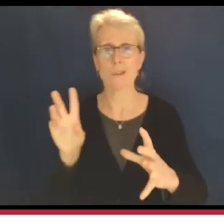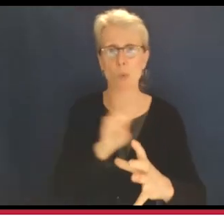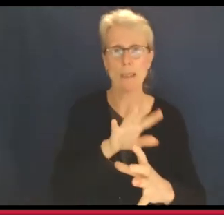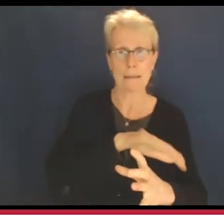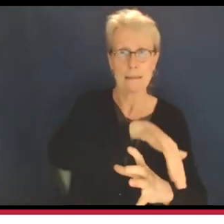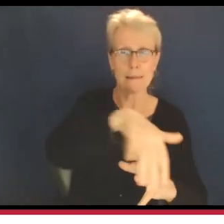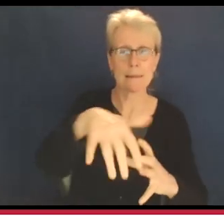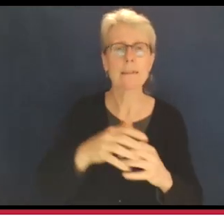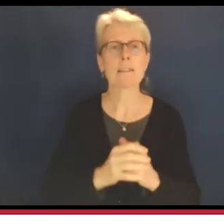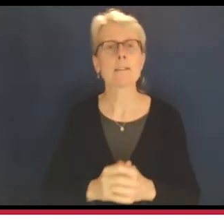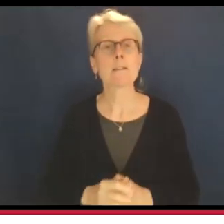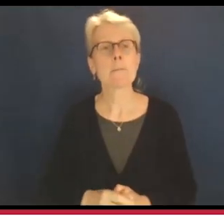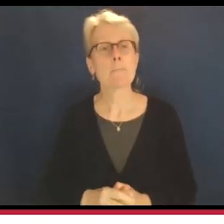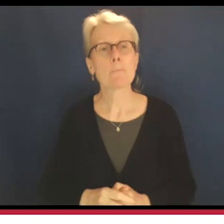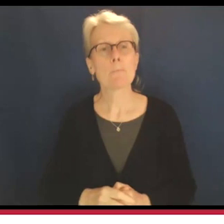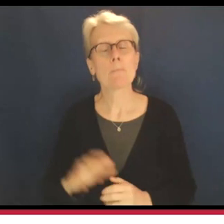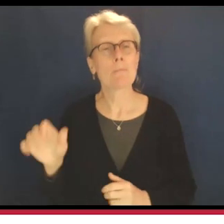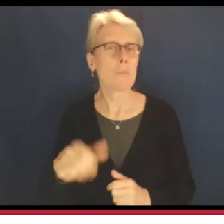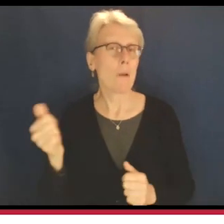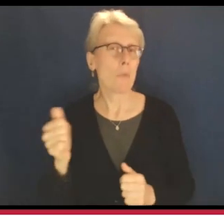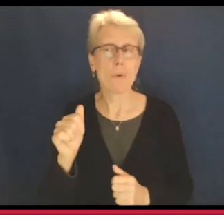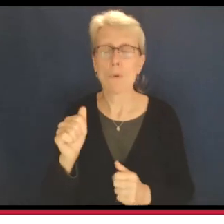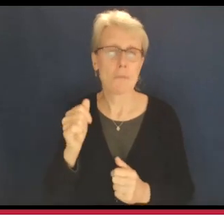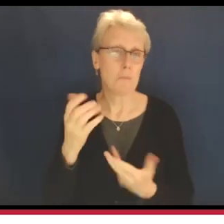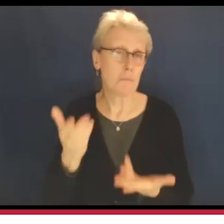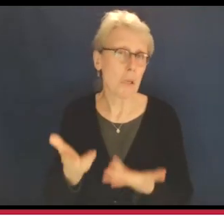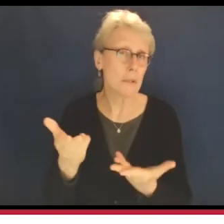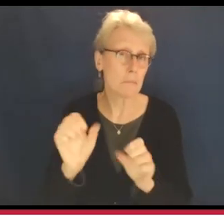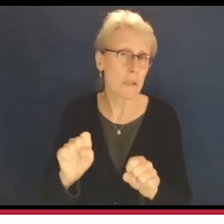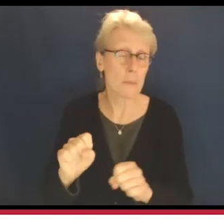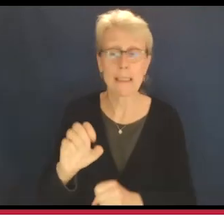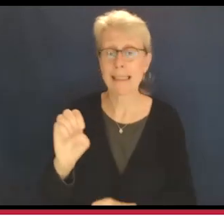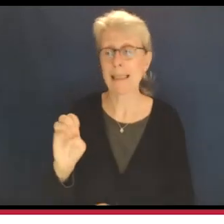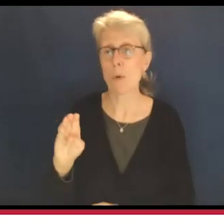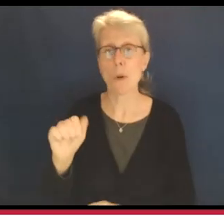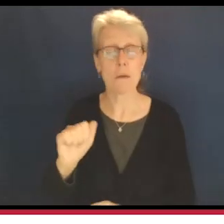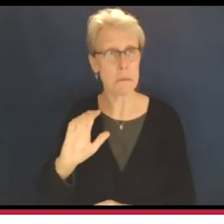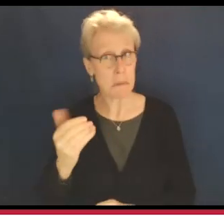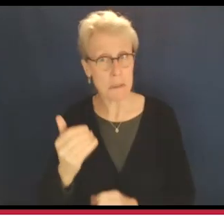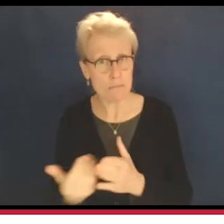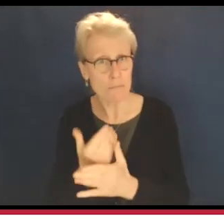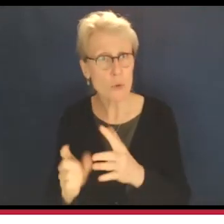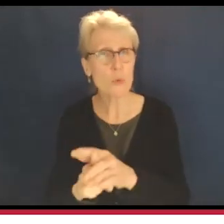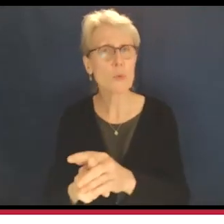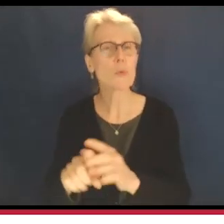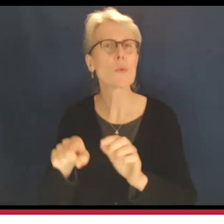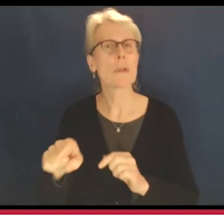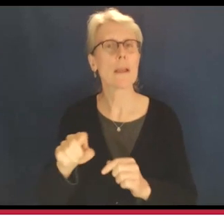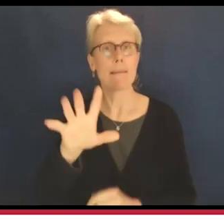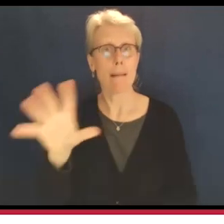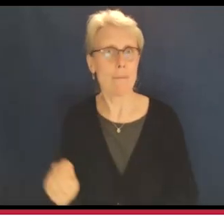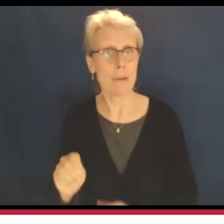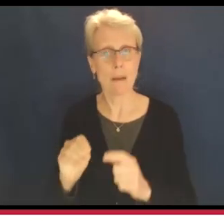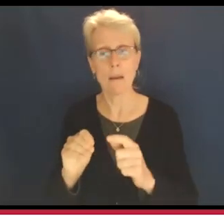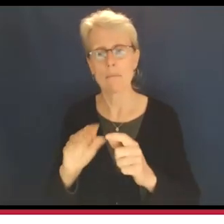Other suggestions have been that some of the Ebola outbreaks that have looked like they were new in African